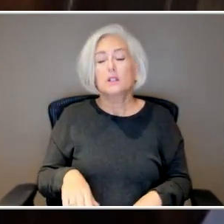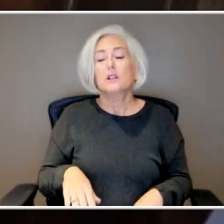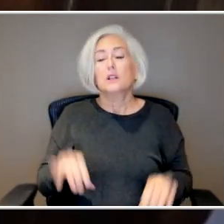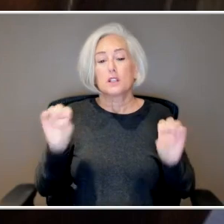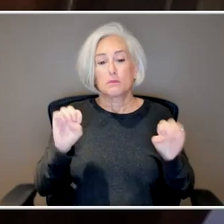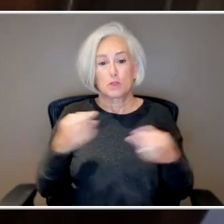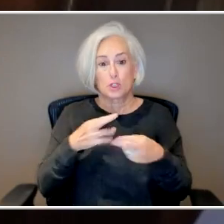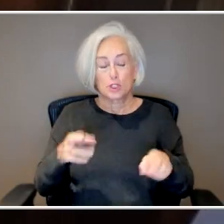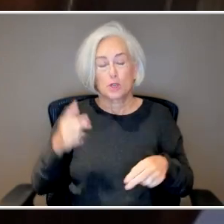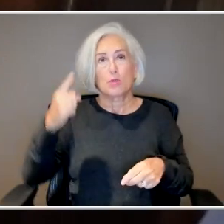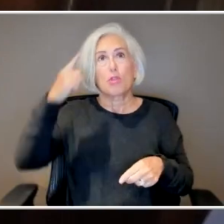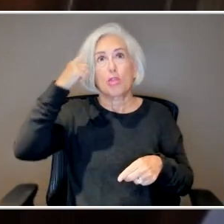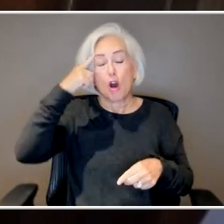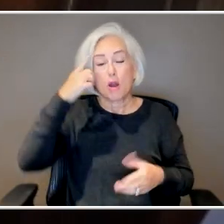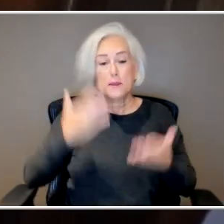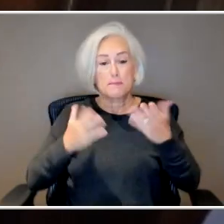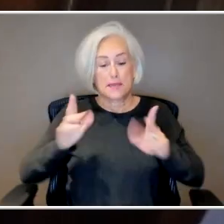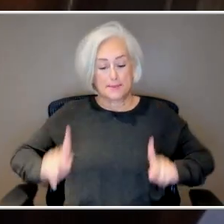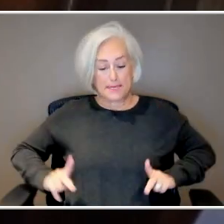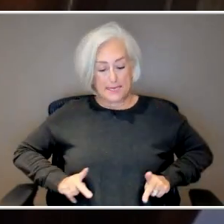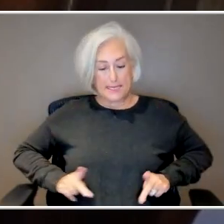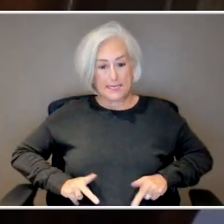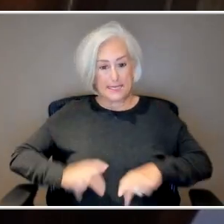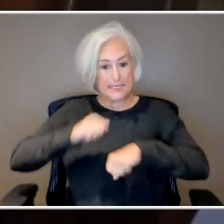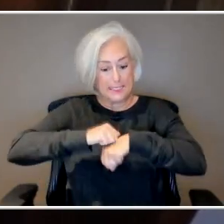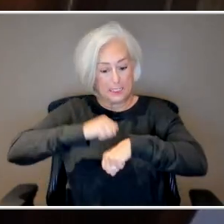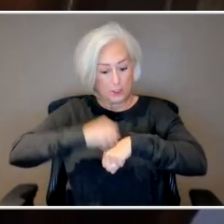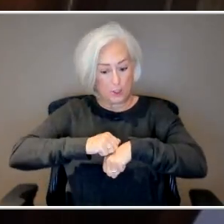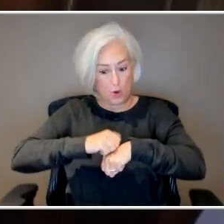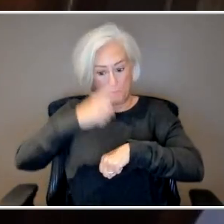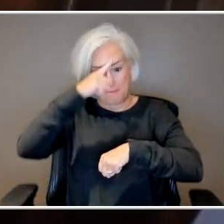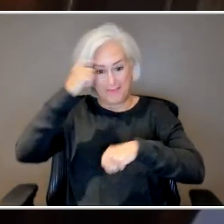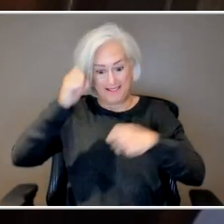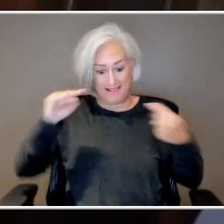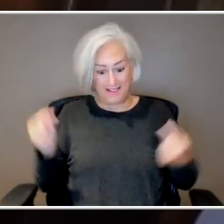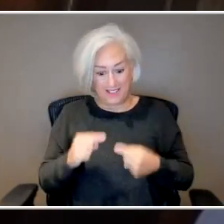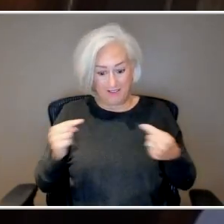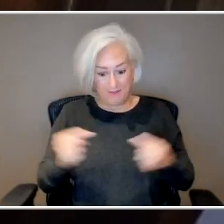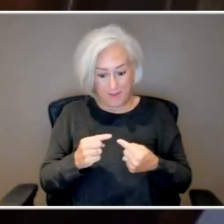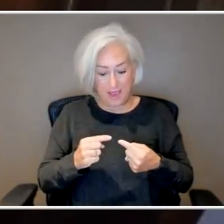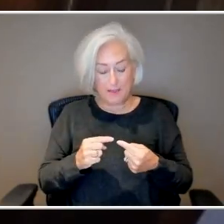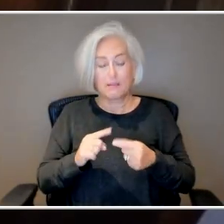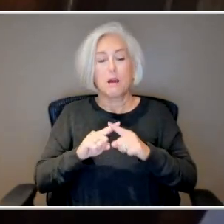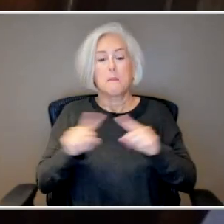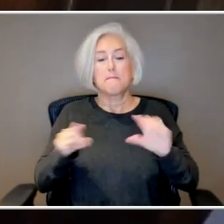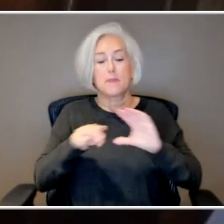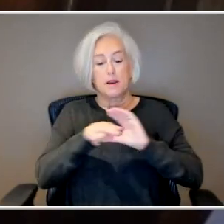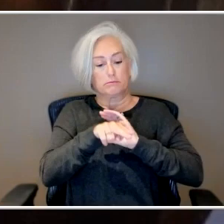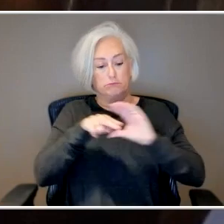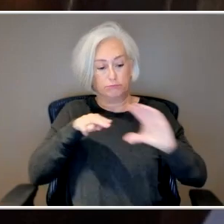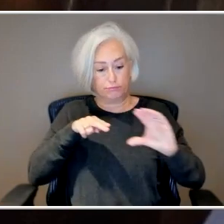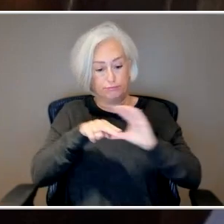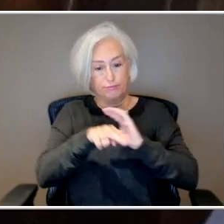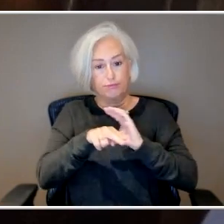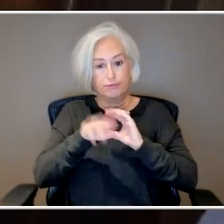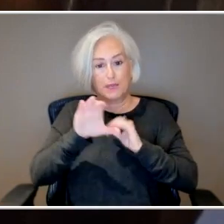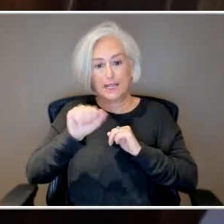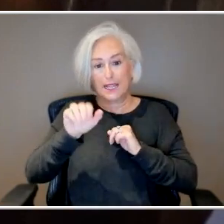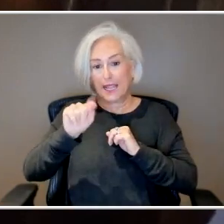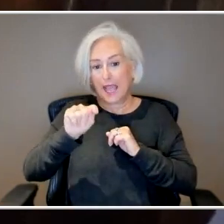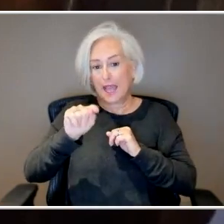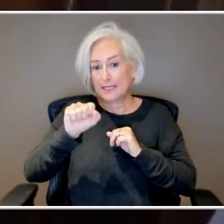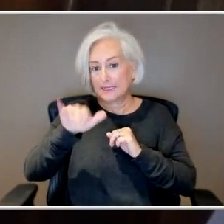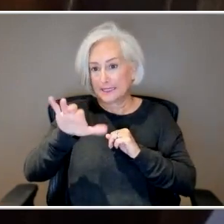because of the pain. So they did a CAT scan, and with the CAT scan, they found that it was not a kidney stone, that it was my GI system.